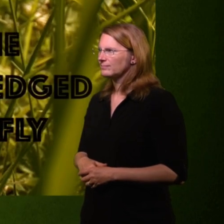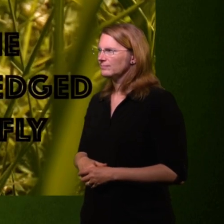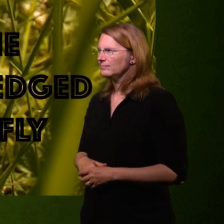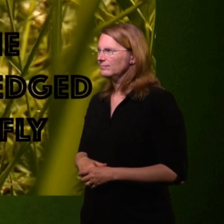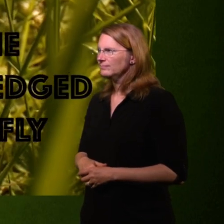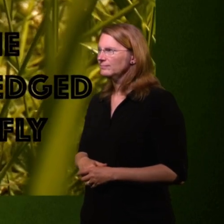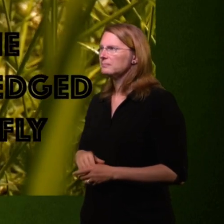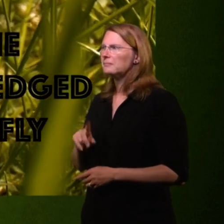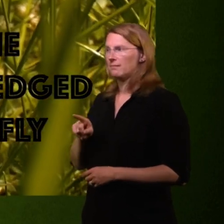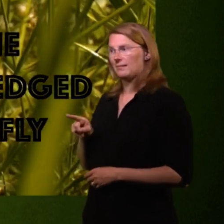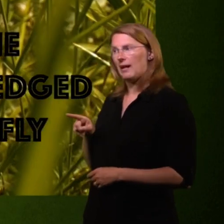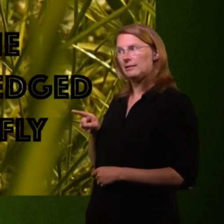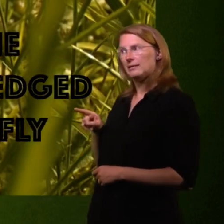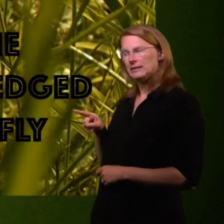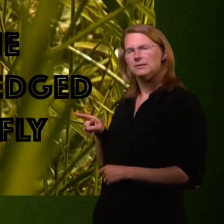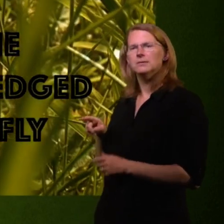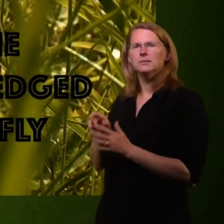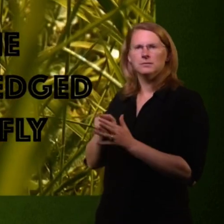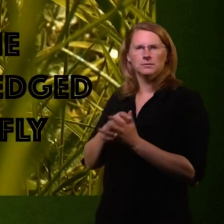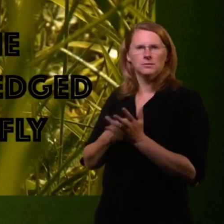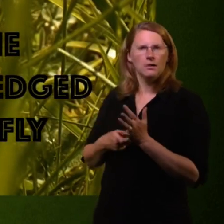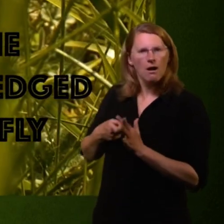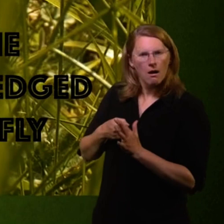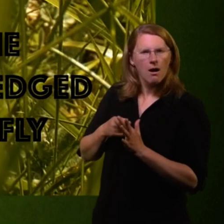The dark-edged bee fly.